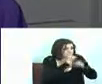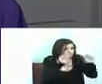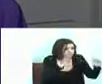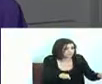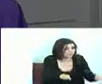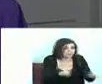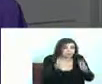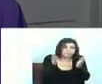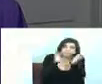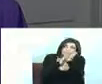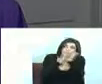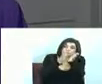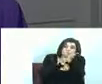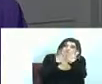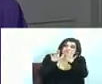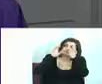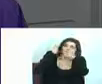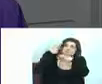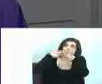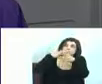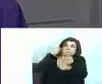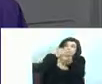wonderful name. Amen.